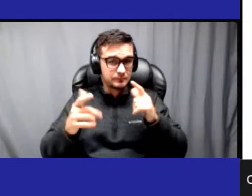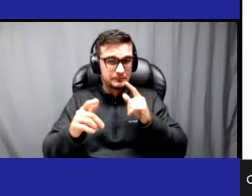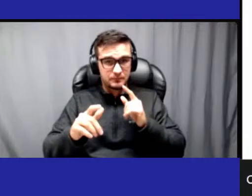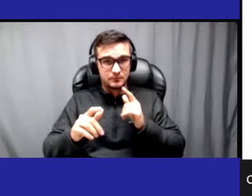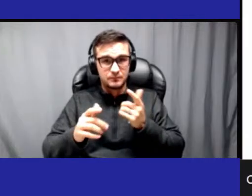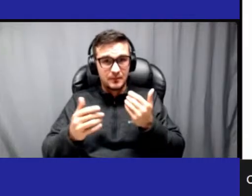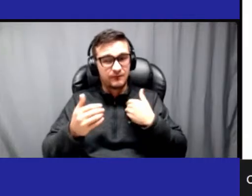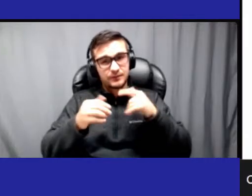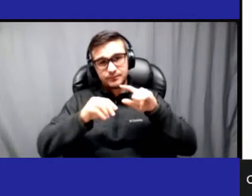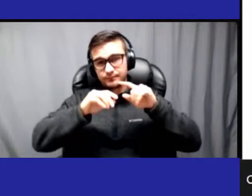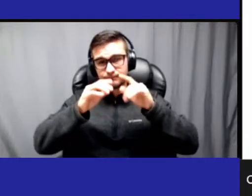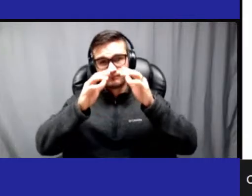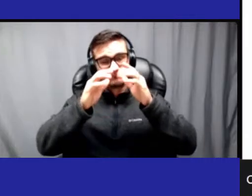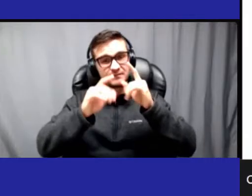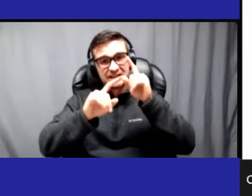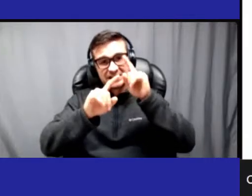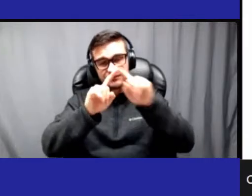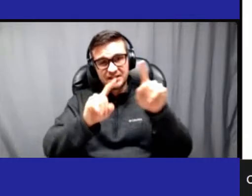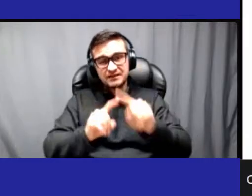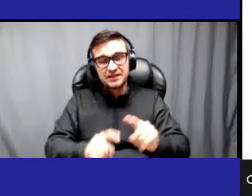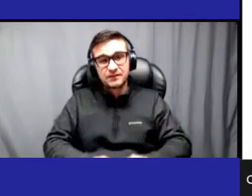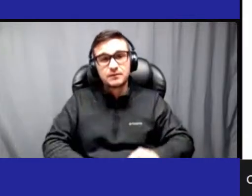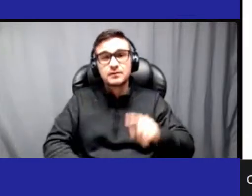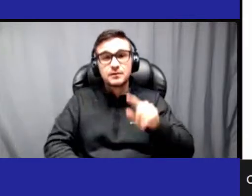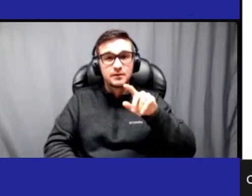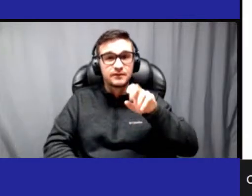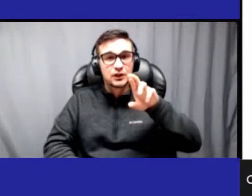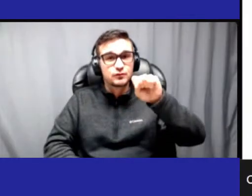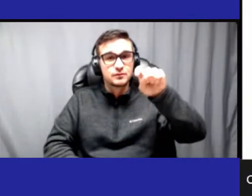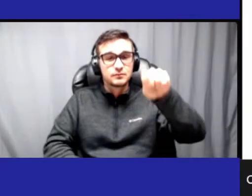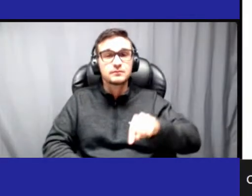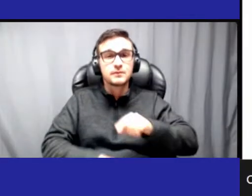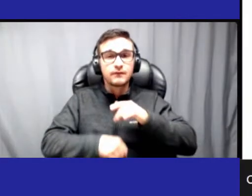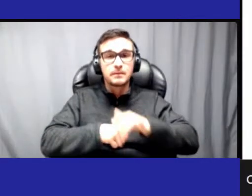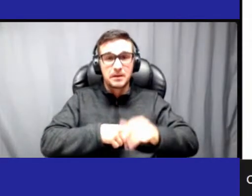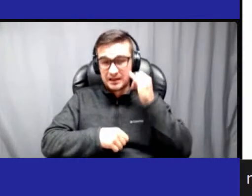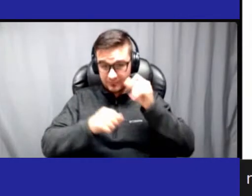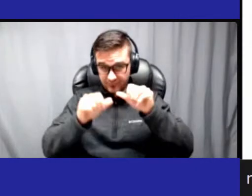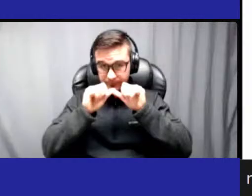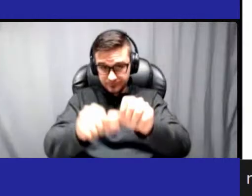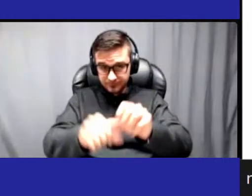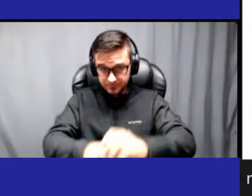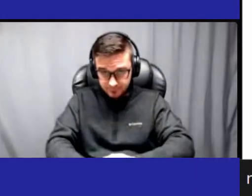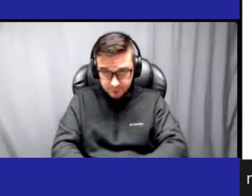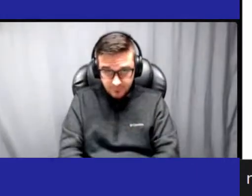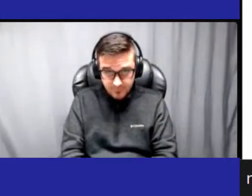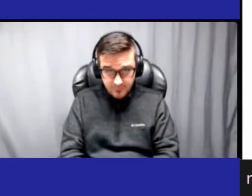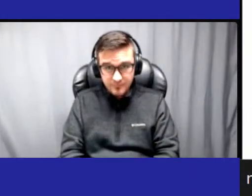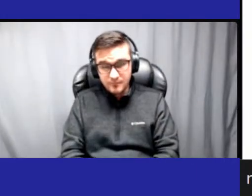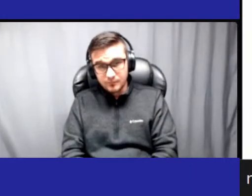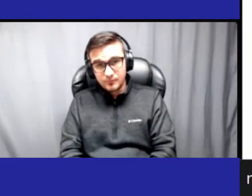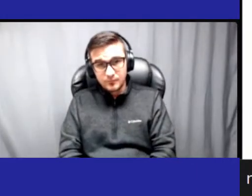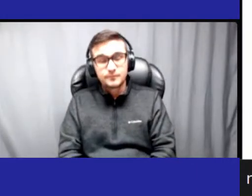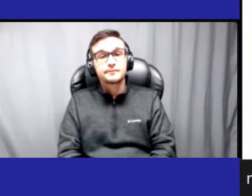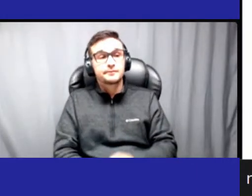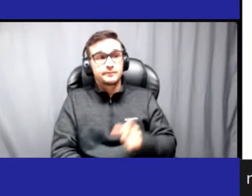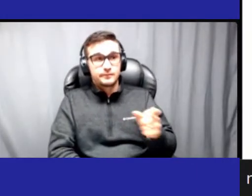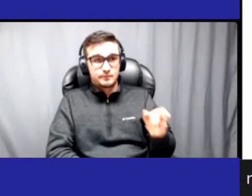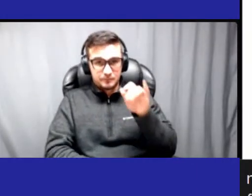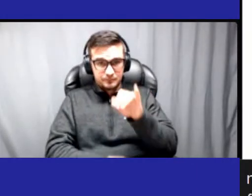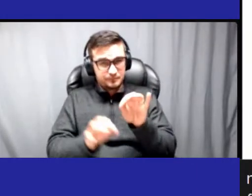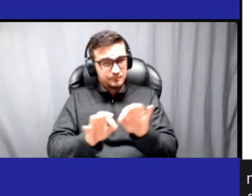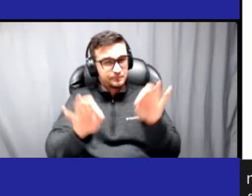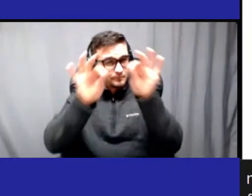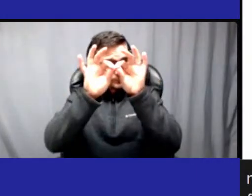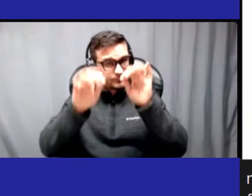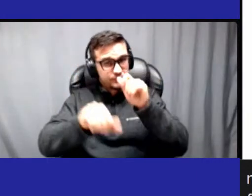here at our availability if this moves forward. Just to make the point that's why it's important to us to have the variety or the set of the 5 of them here,